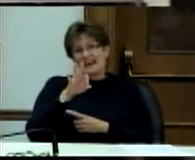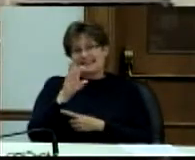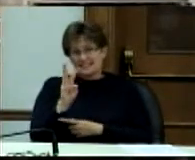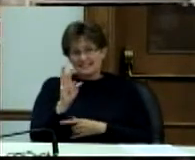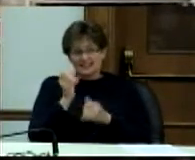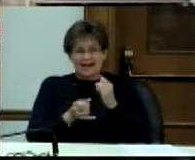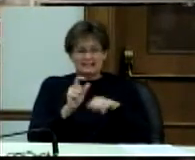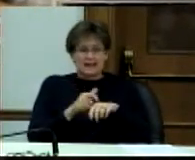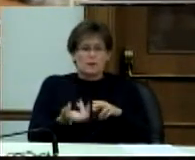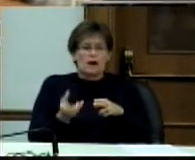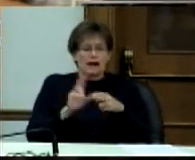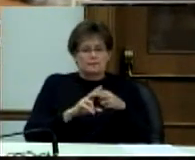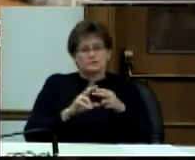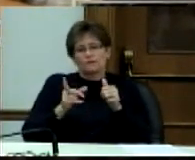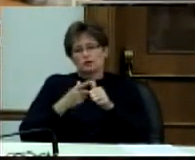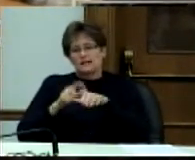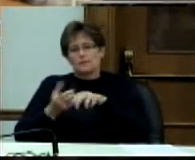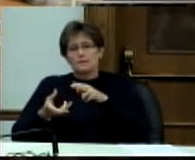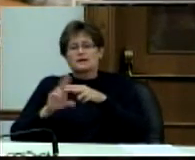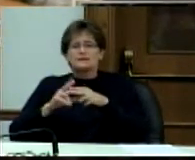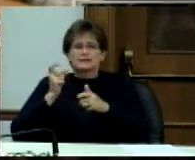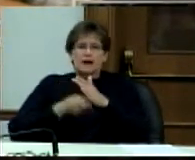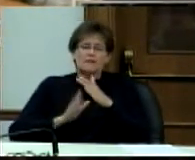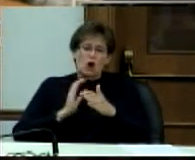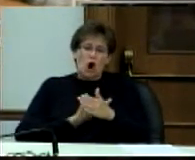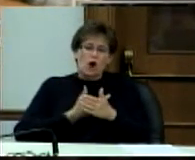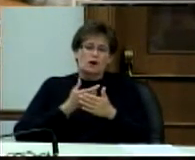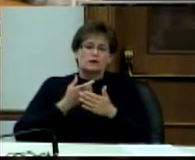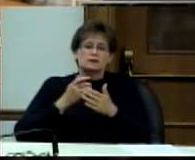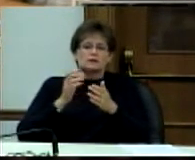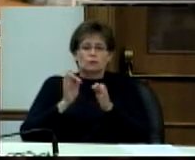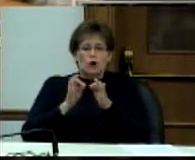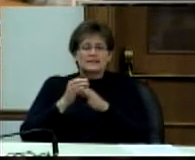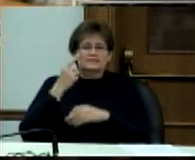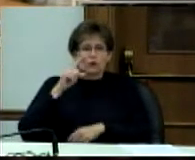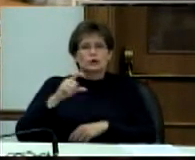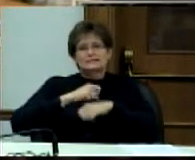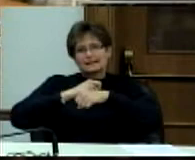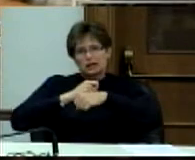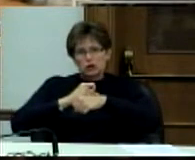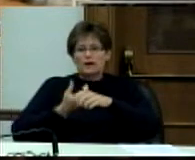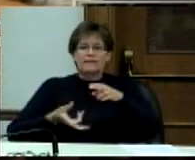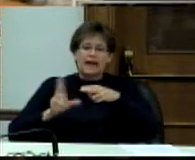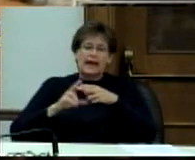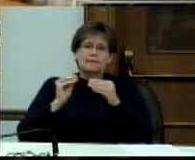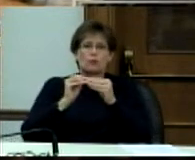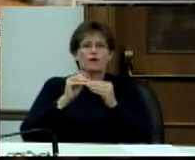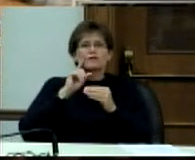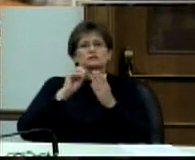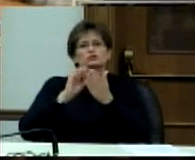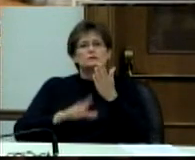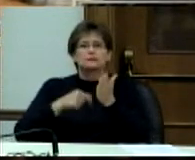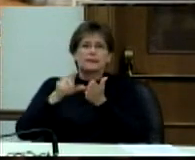1996, I think it was the last time that it increased. So in order to cover our costs for our security, we need to increase the fee a little bit.